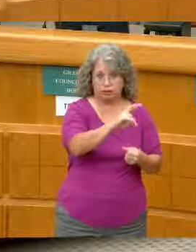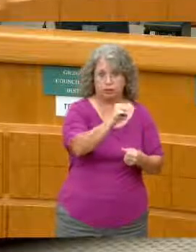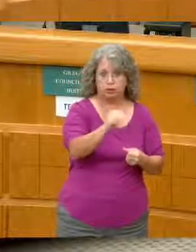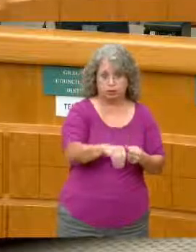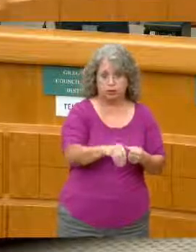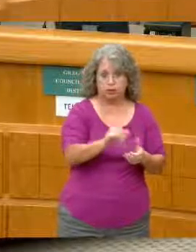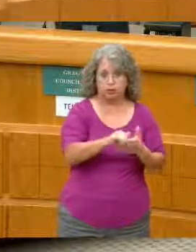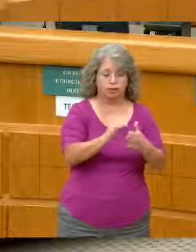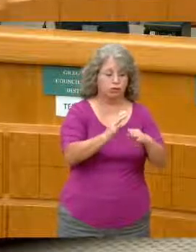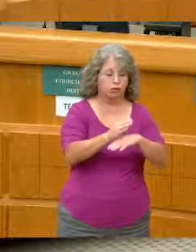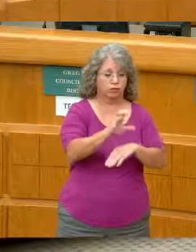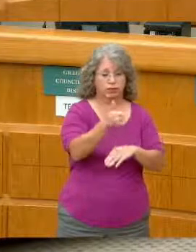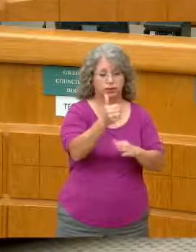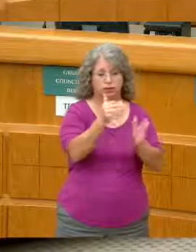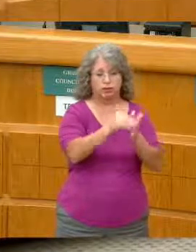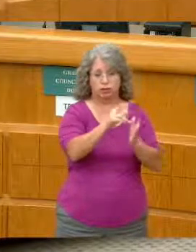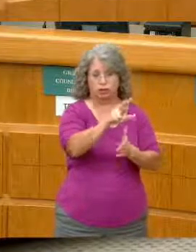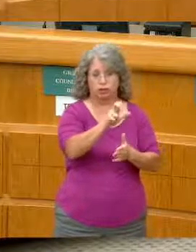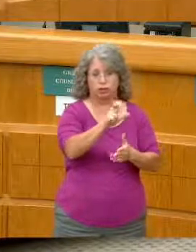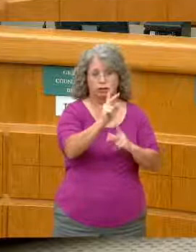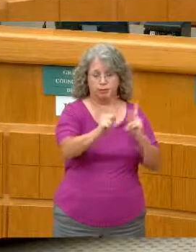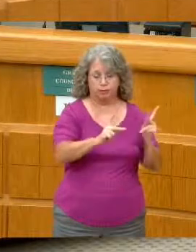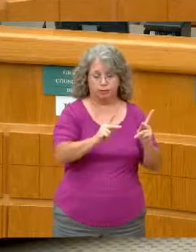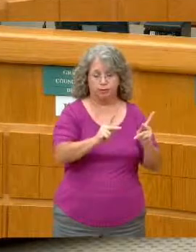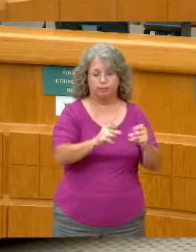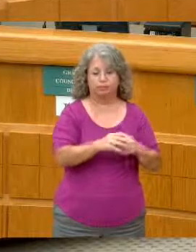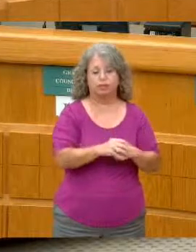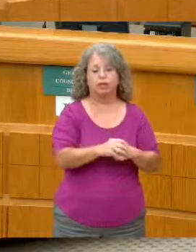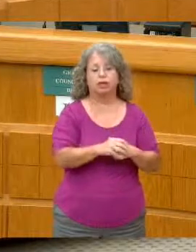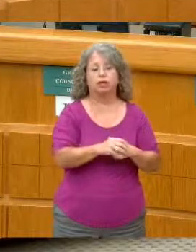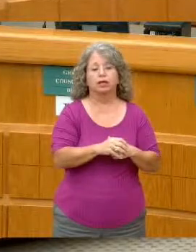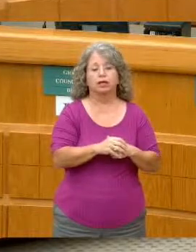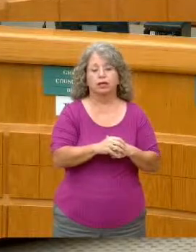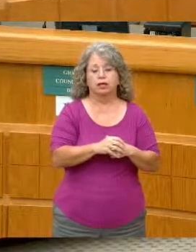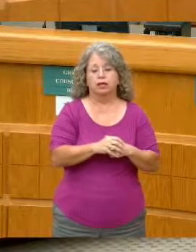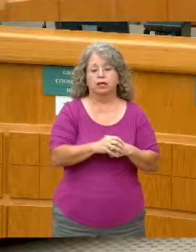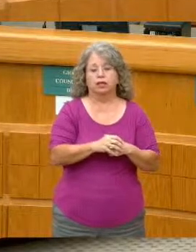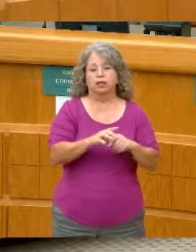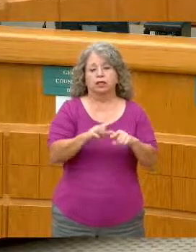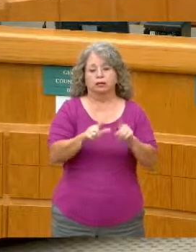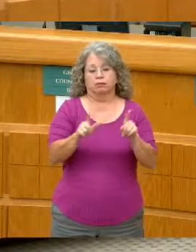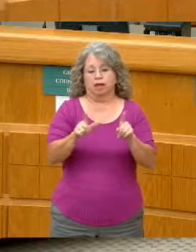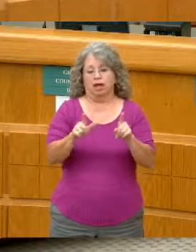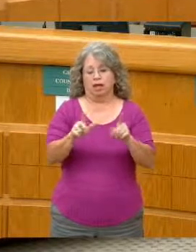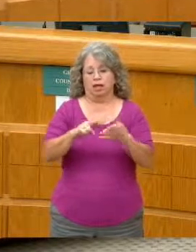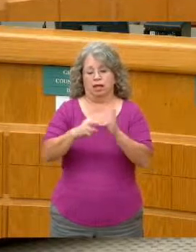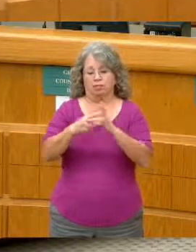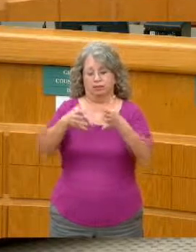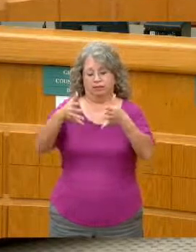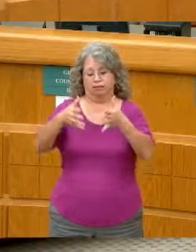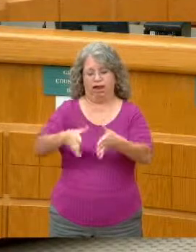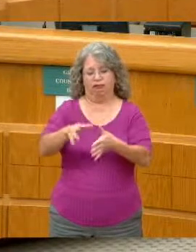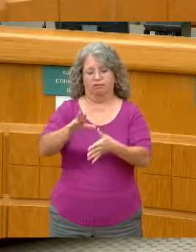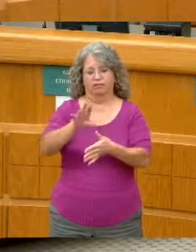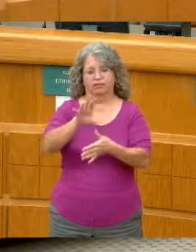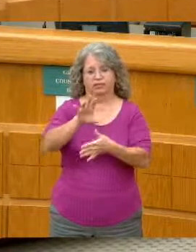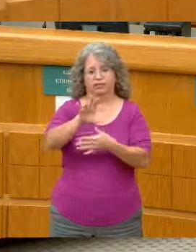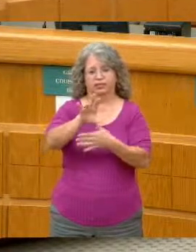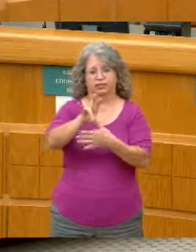are in a recovery state. Over 10,300 people have recovered, but that does mean we have just